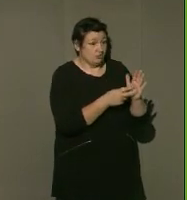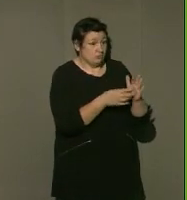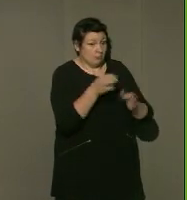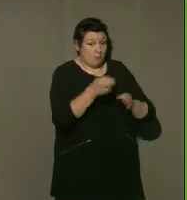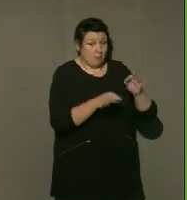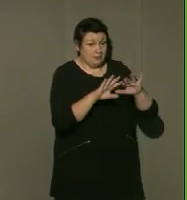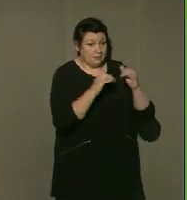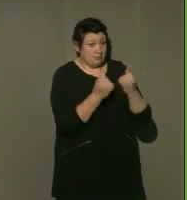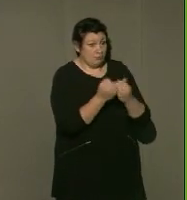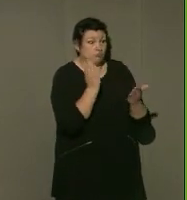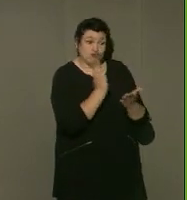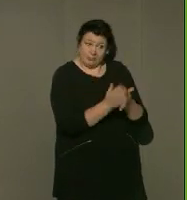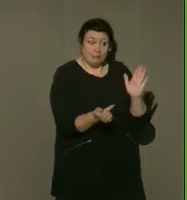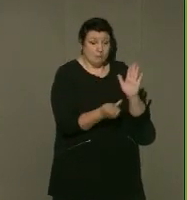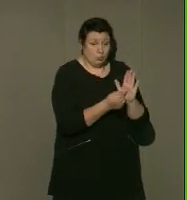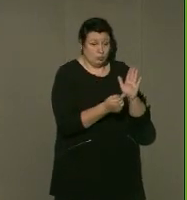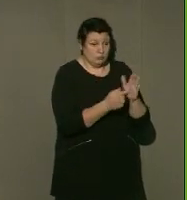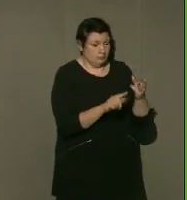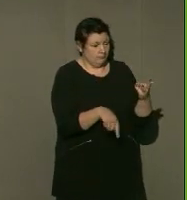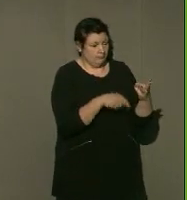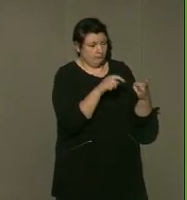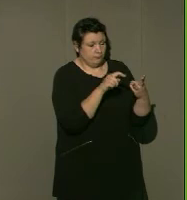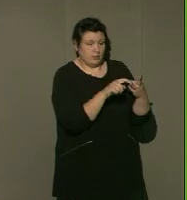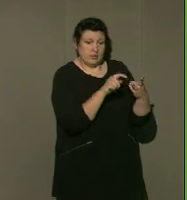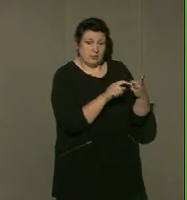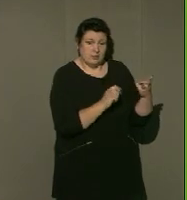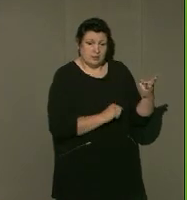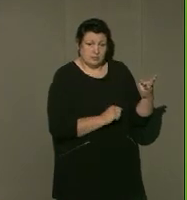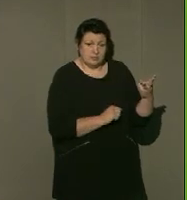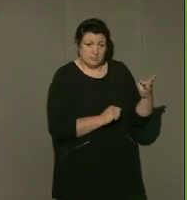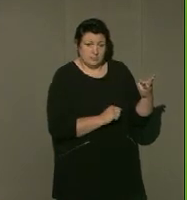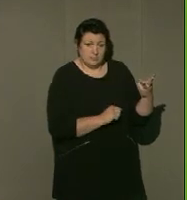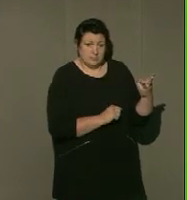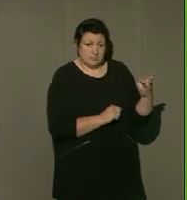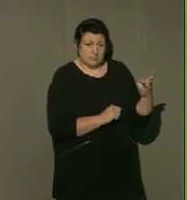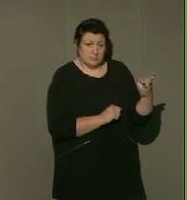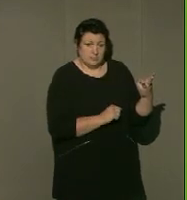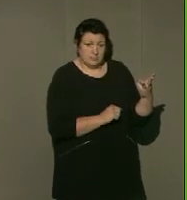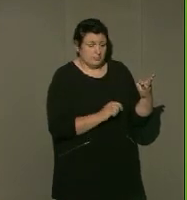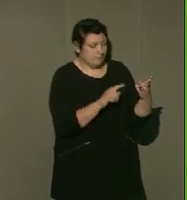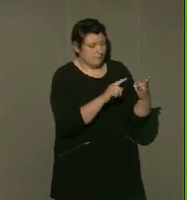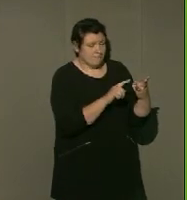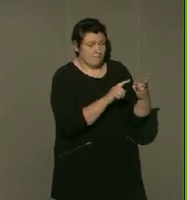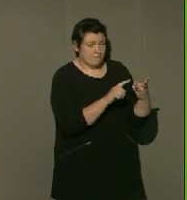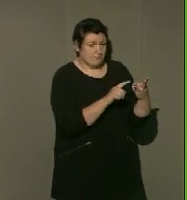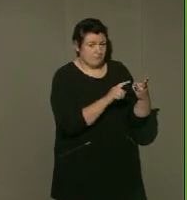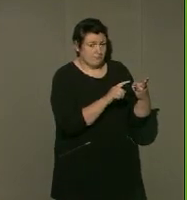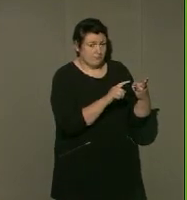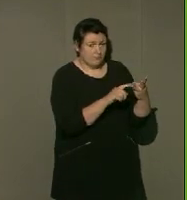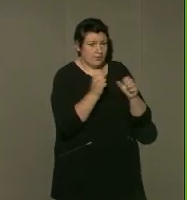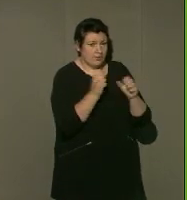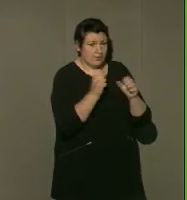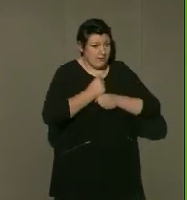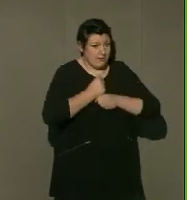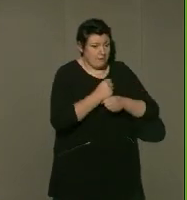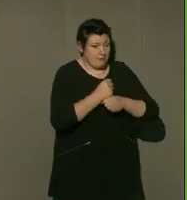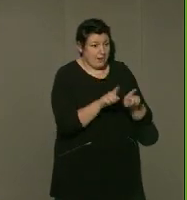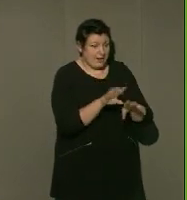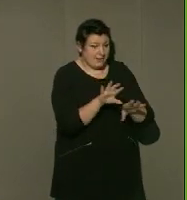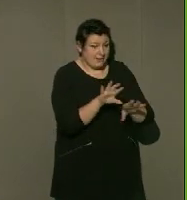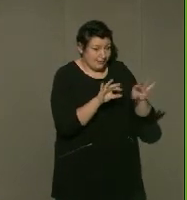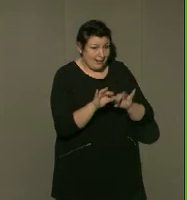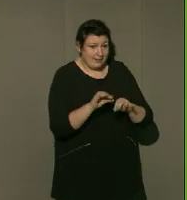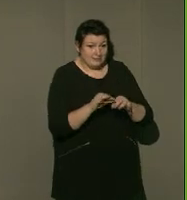important. The third of those things that you probably need out of it is a way of selecting and campaigning for your candidates in